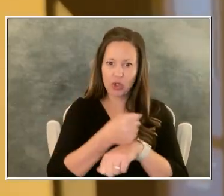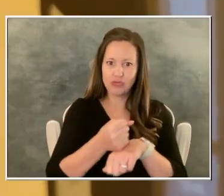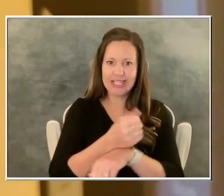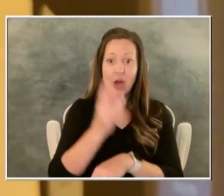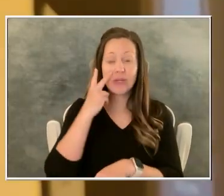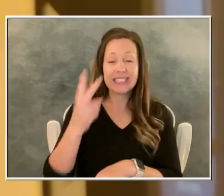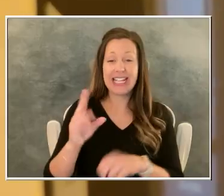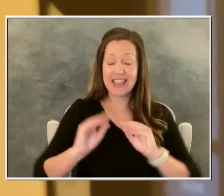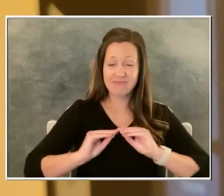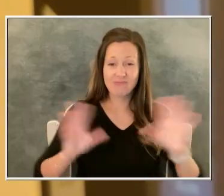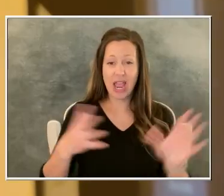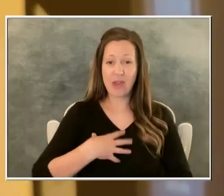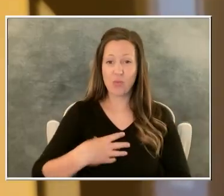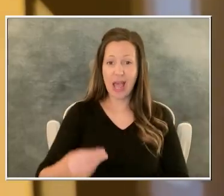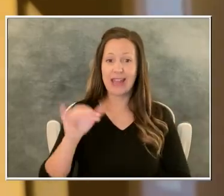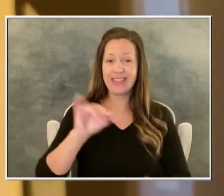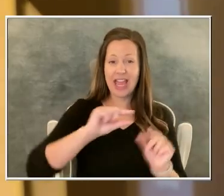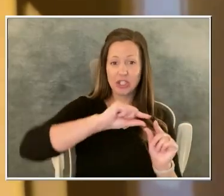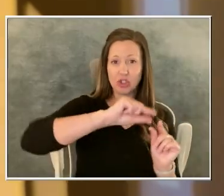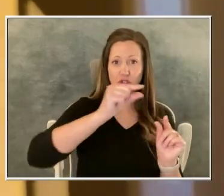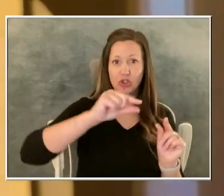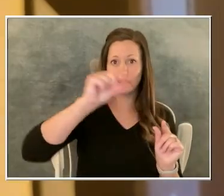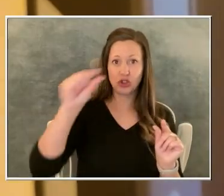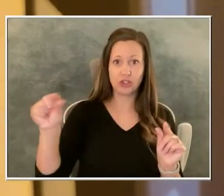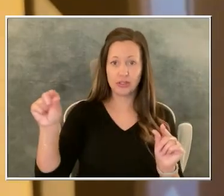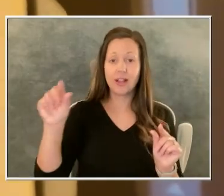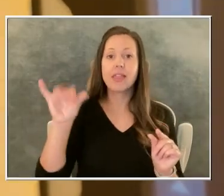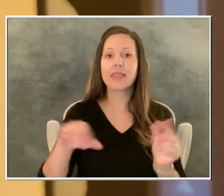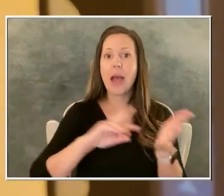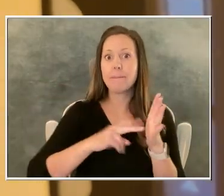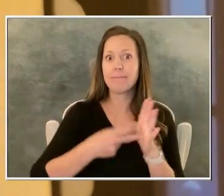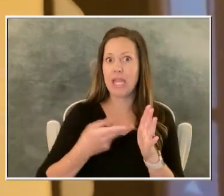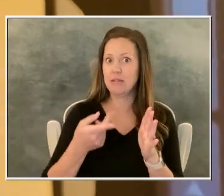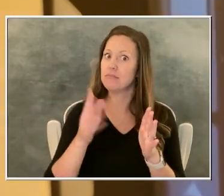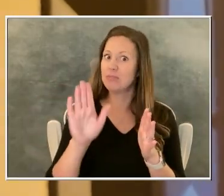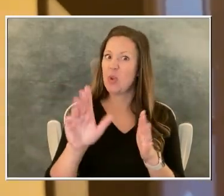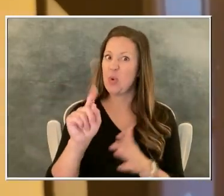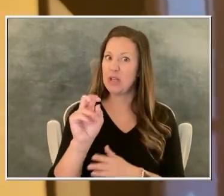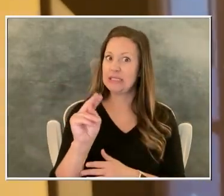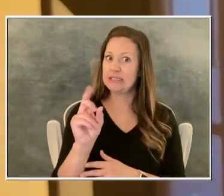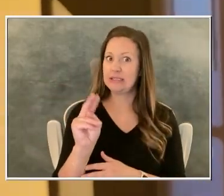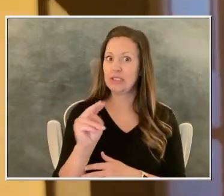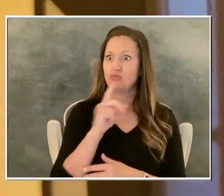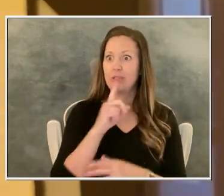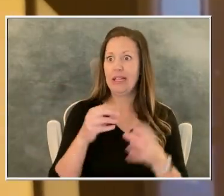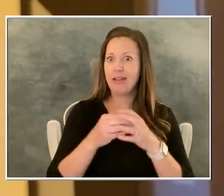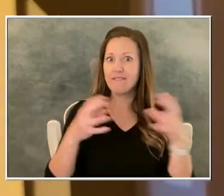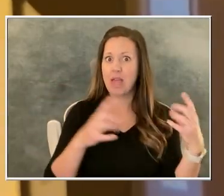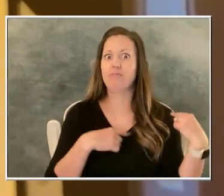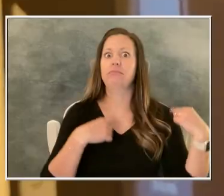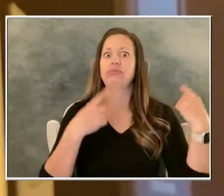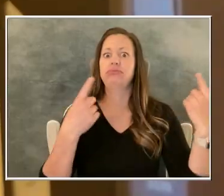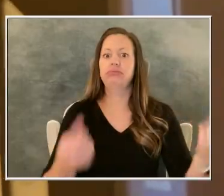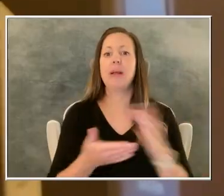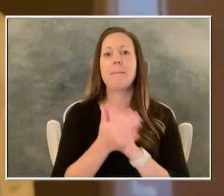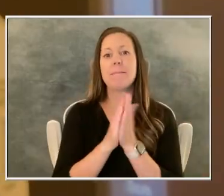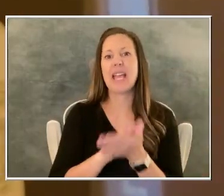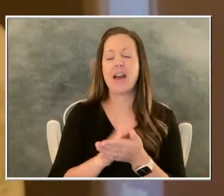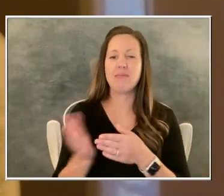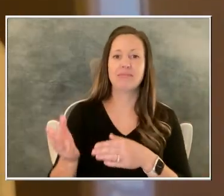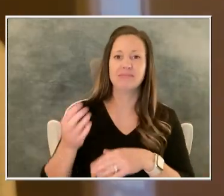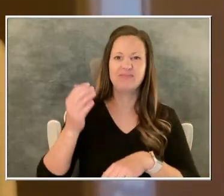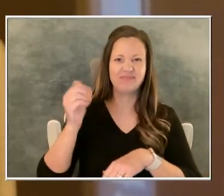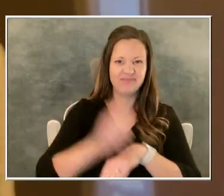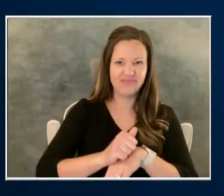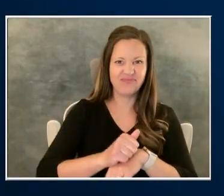spots, which just means that basically your tendons had chronically been inflamed, and then your parts of it become calcified. And then